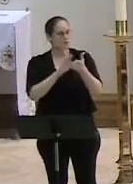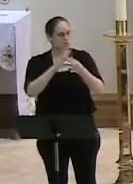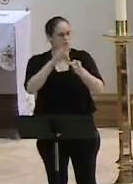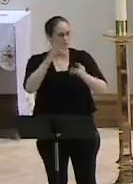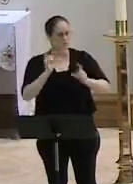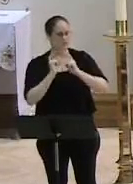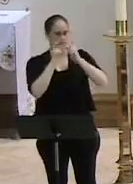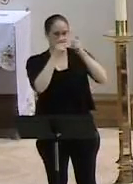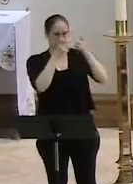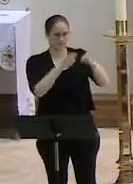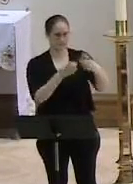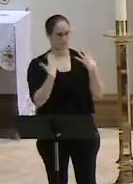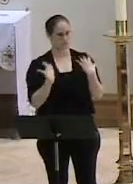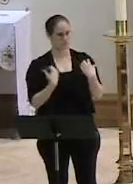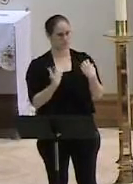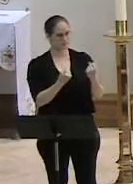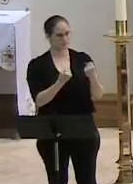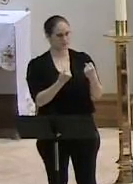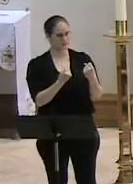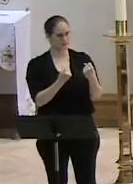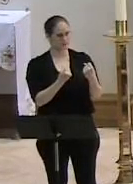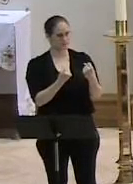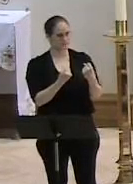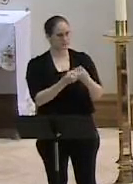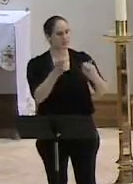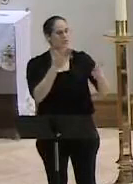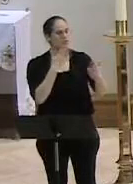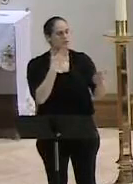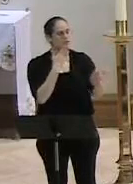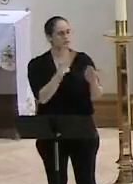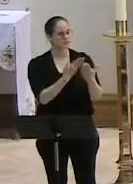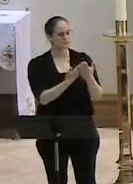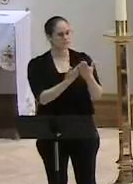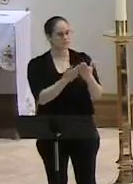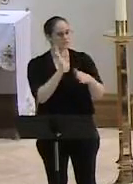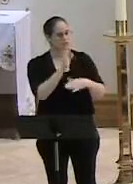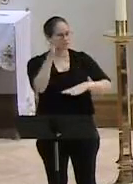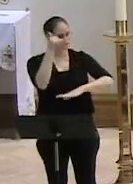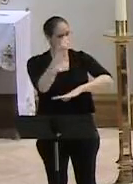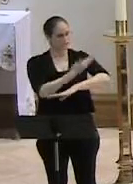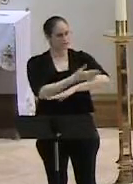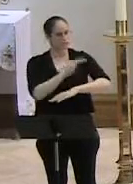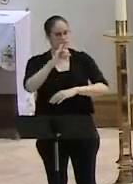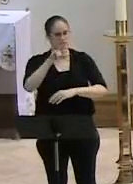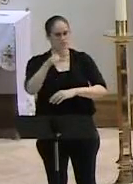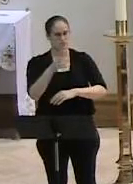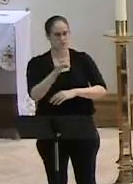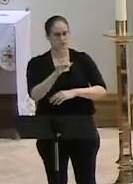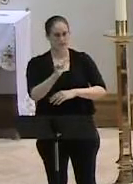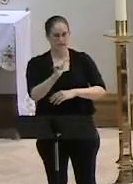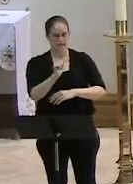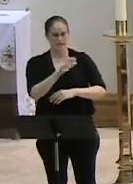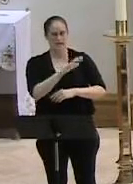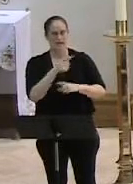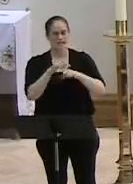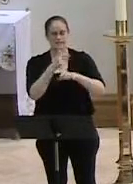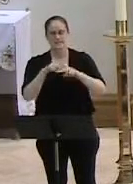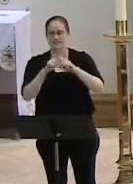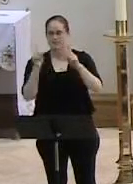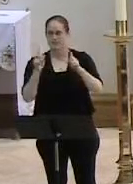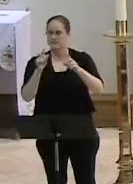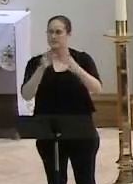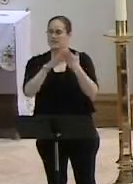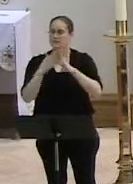comes upon you, and you will be my witness in Jerusalem, throughout Judea and Samaria, and to the ends of the